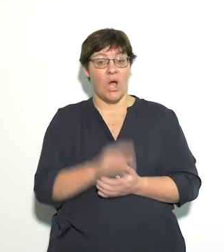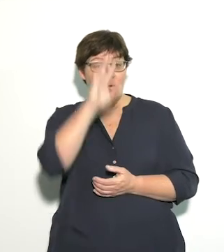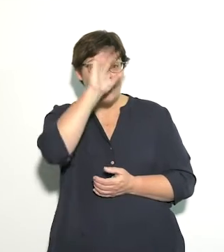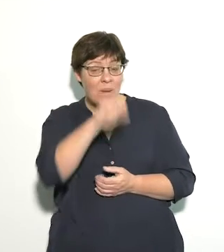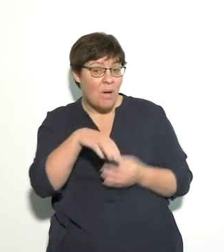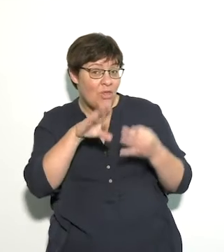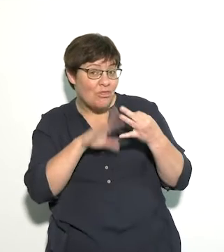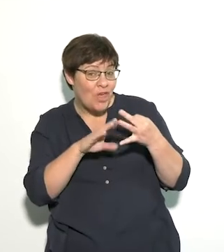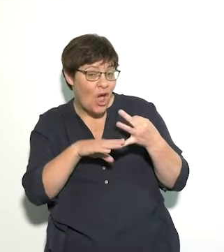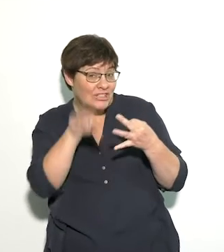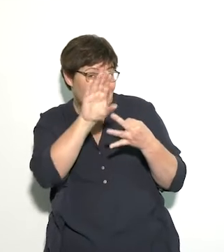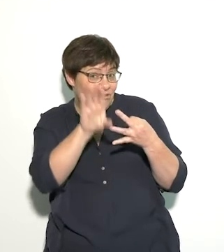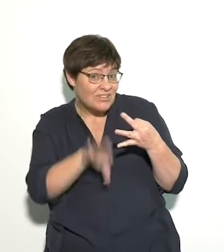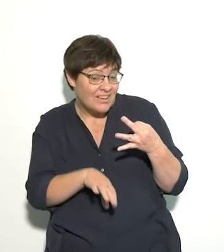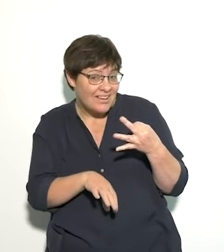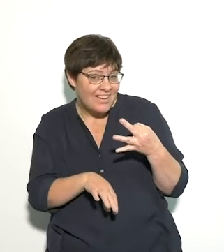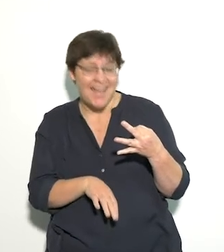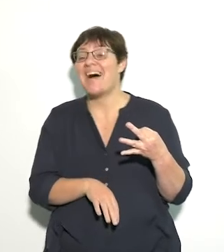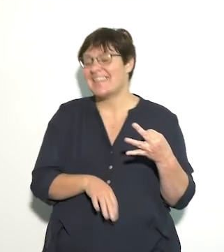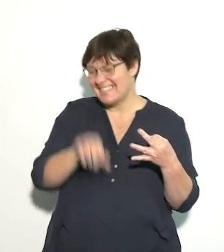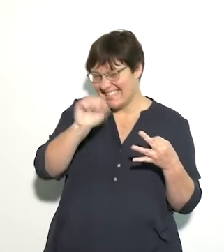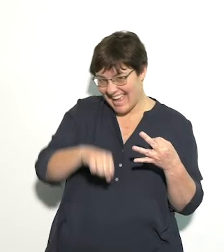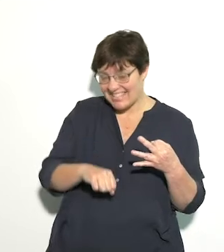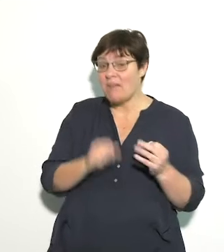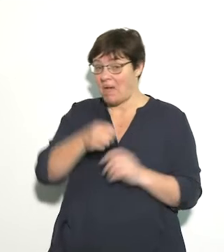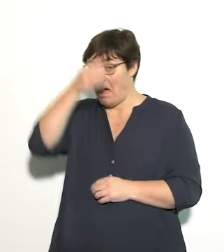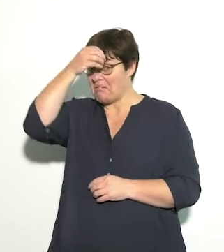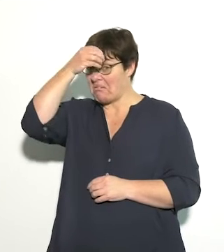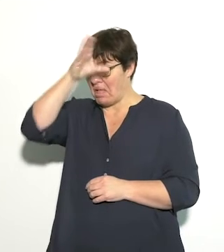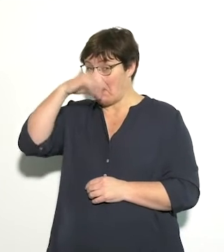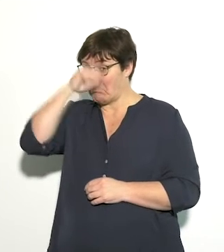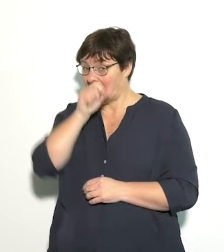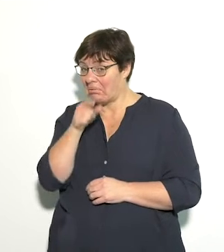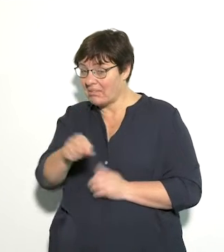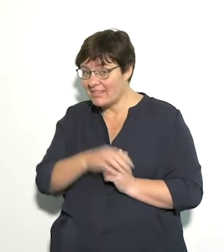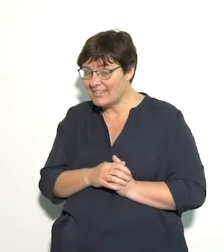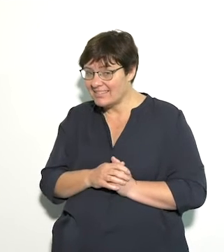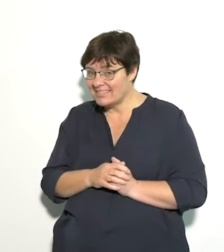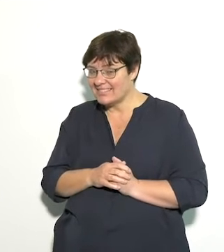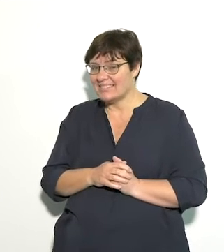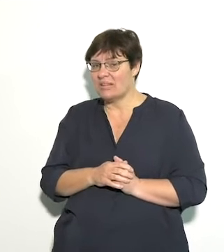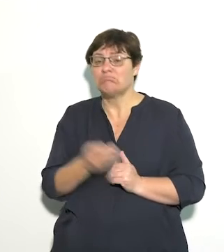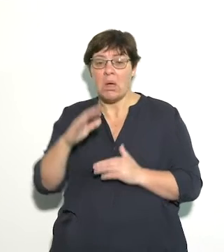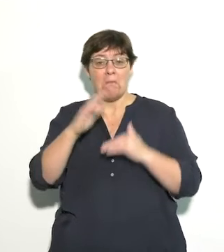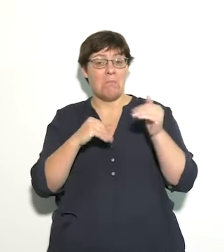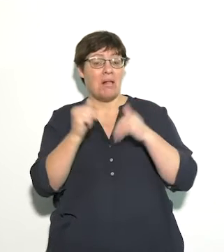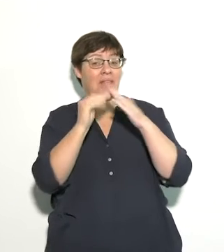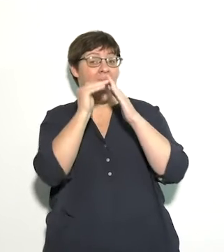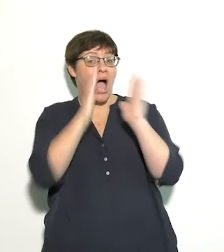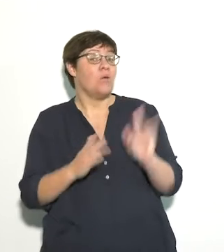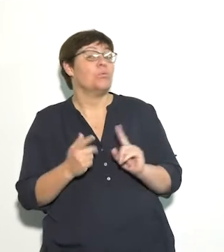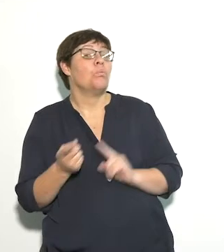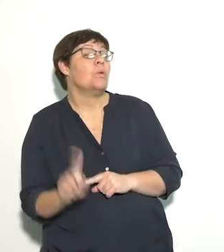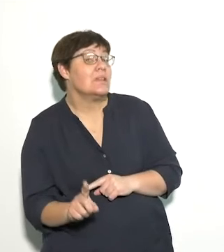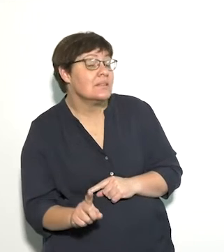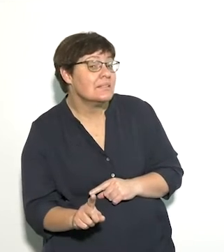Do you remember the third character? Ah, he was a clever little one. This was the third little pig. And